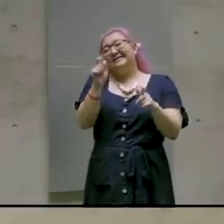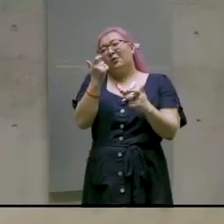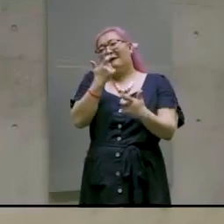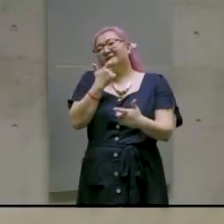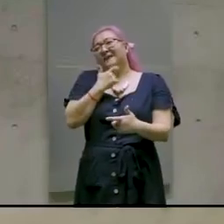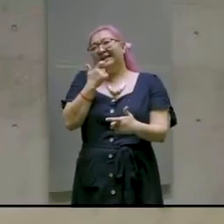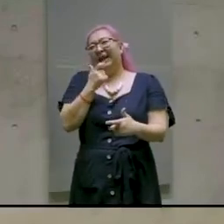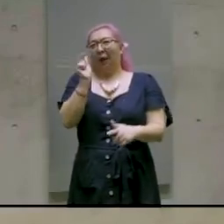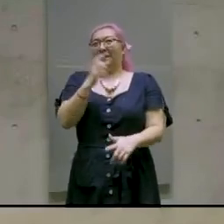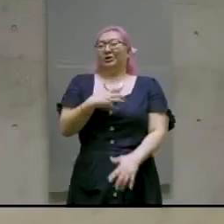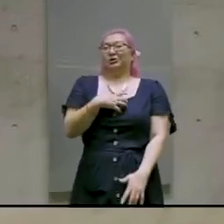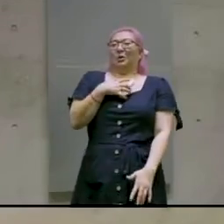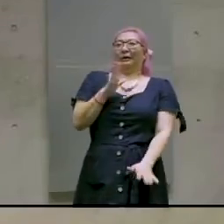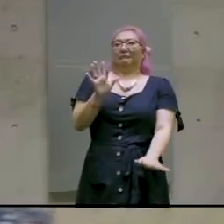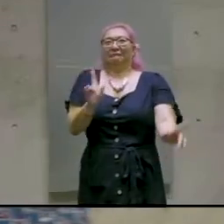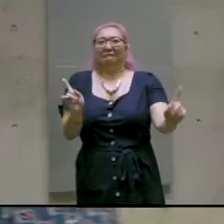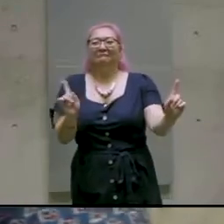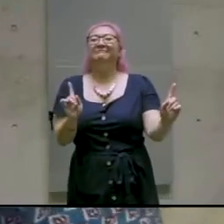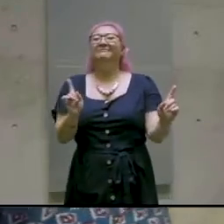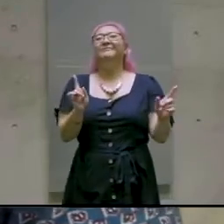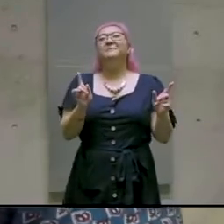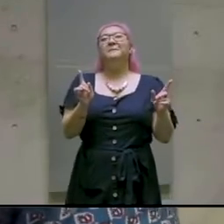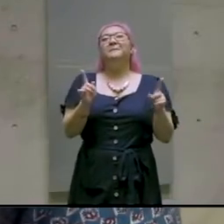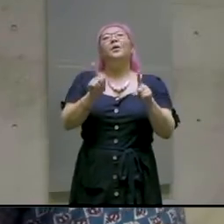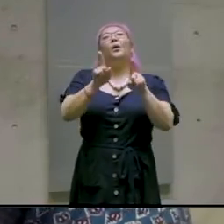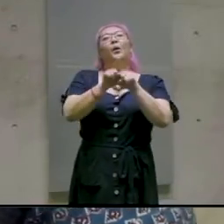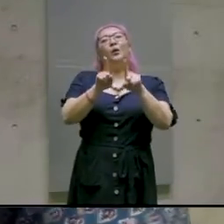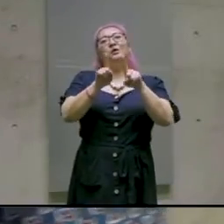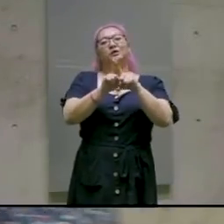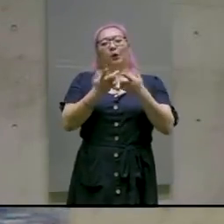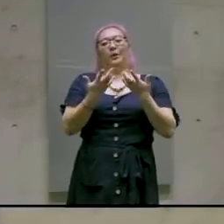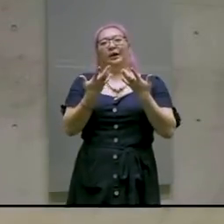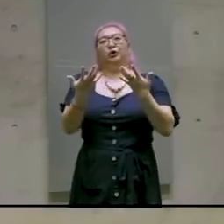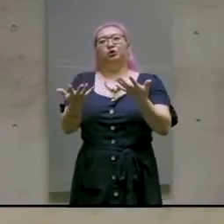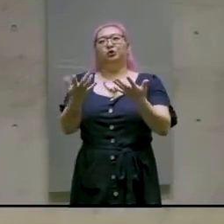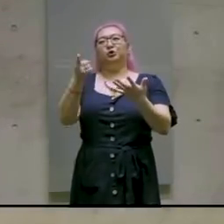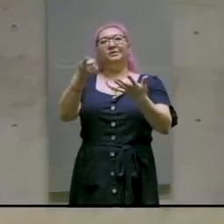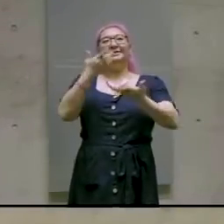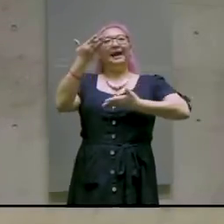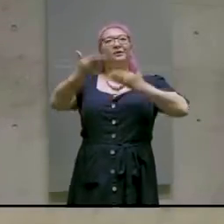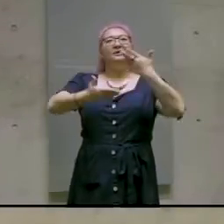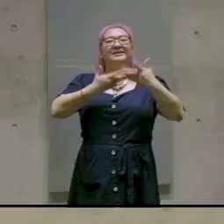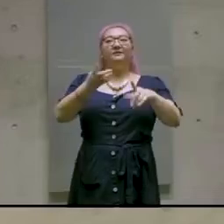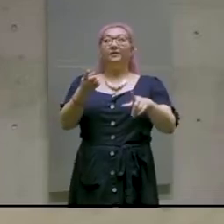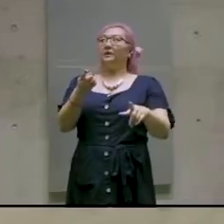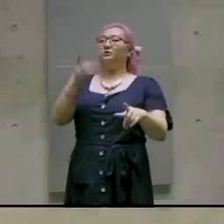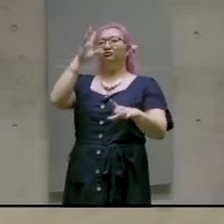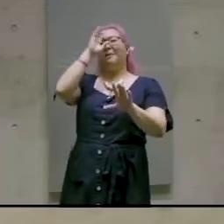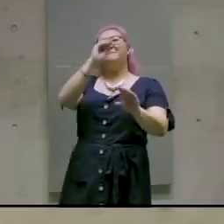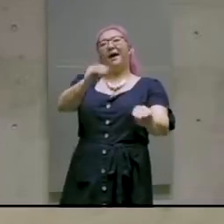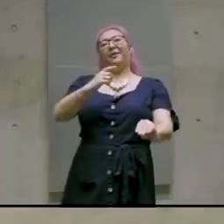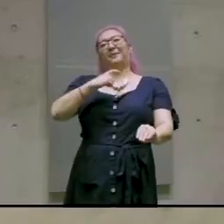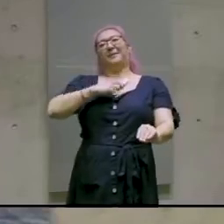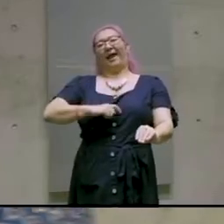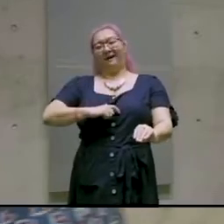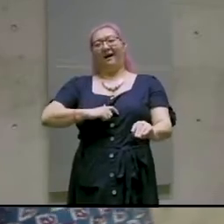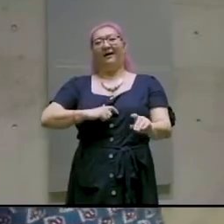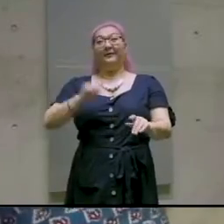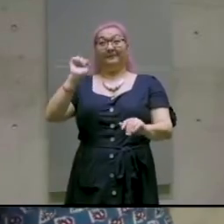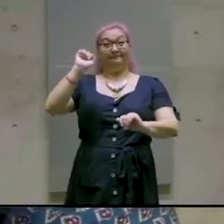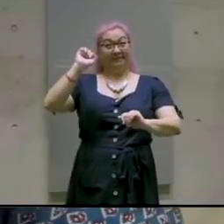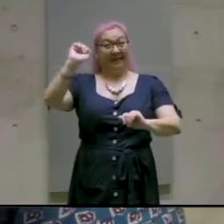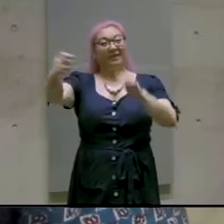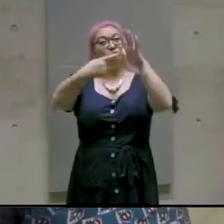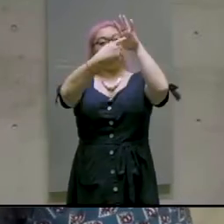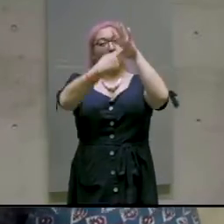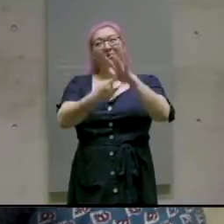a little bit shocking, as well as kind of introducing that core kind of narrative arc and reminding the player that ultimately his priority and his relationship with